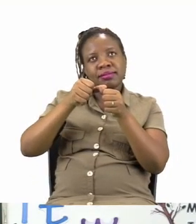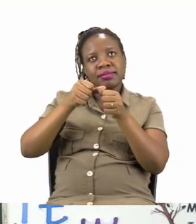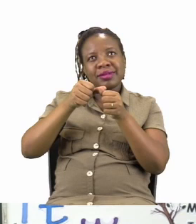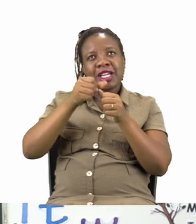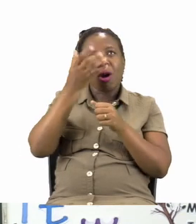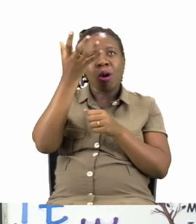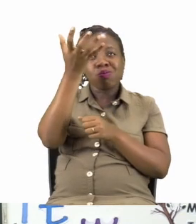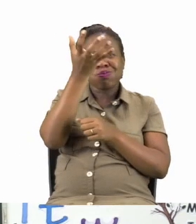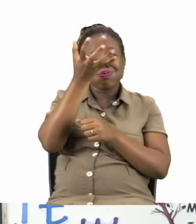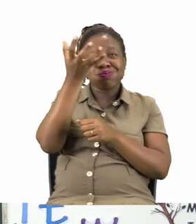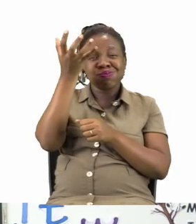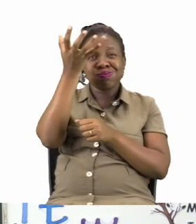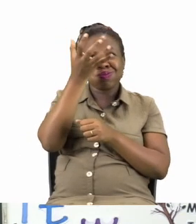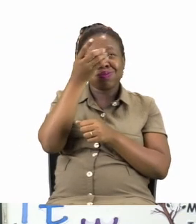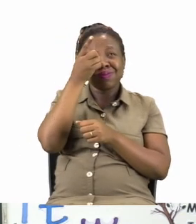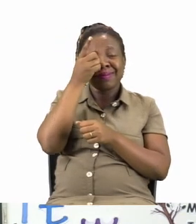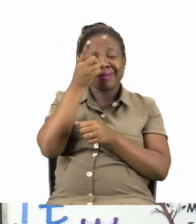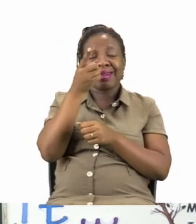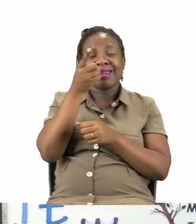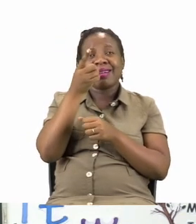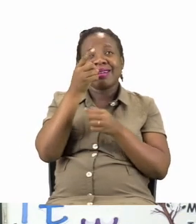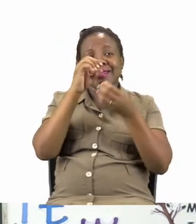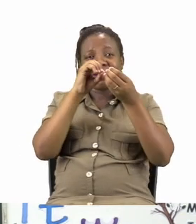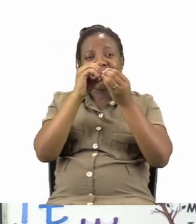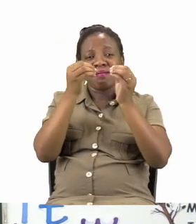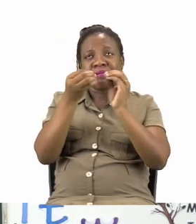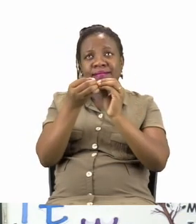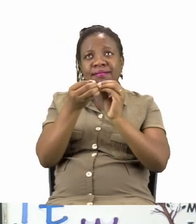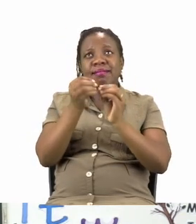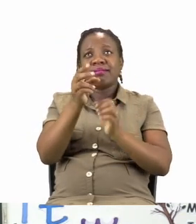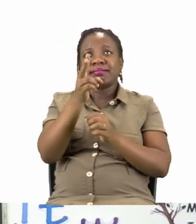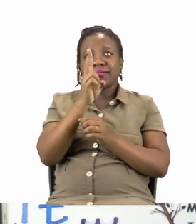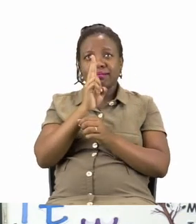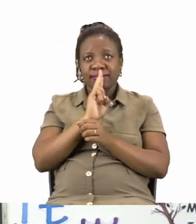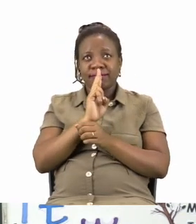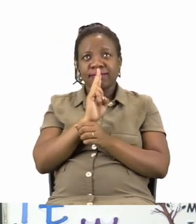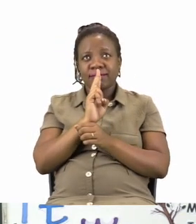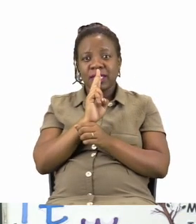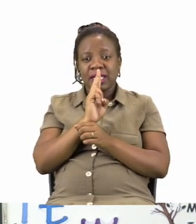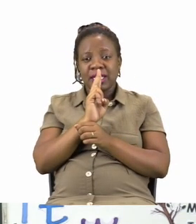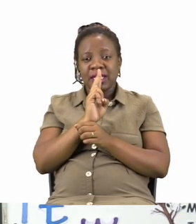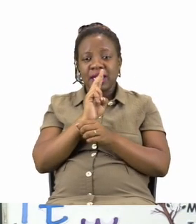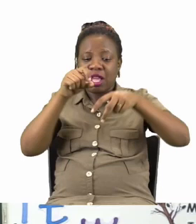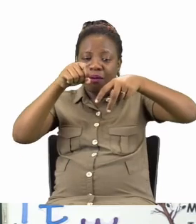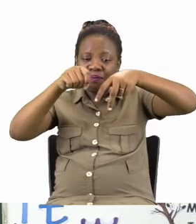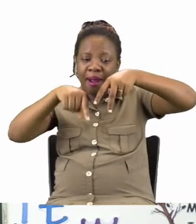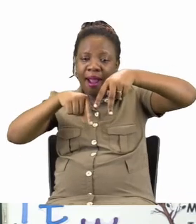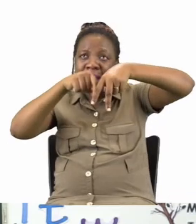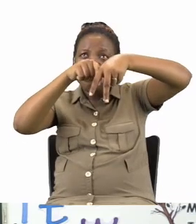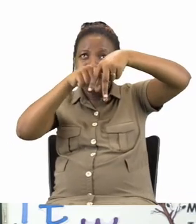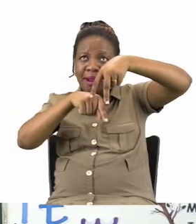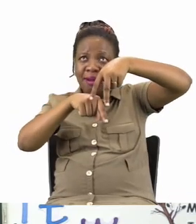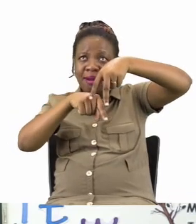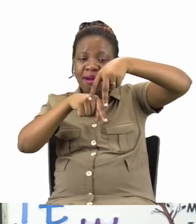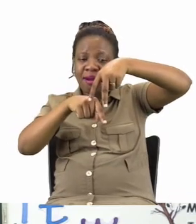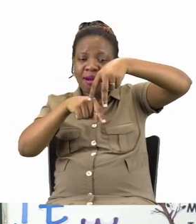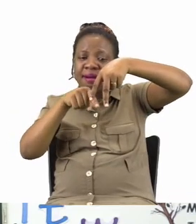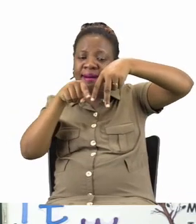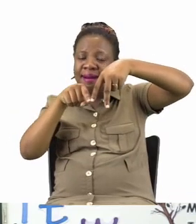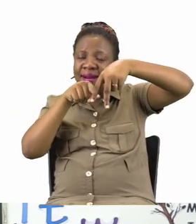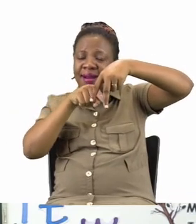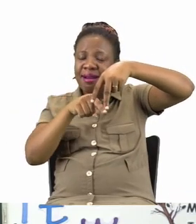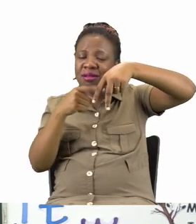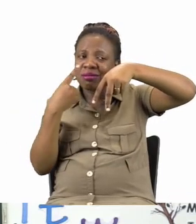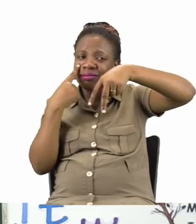your answer. So you have to go back and check, do you have to add to the one number in the